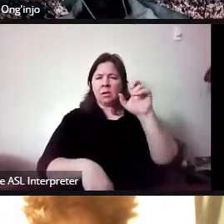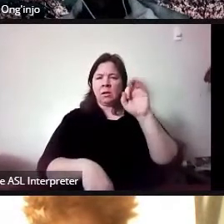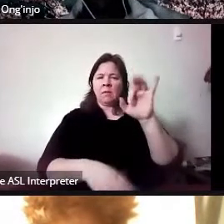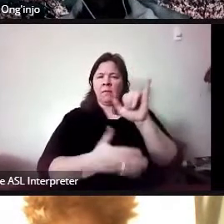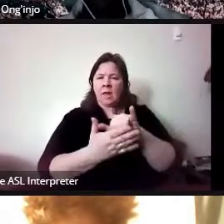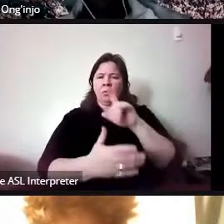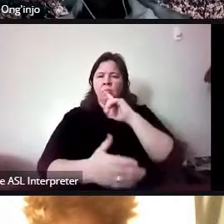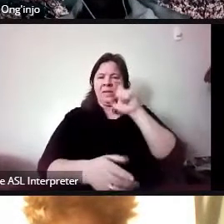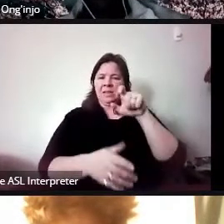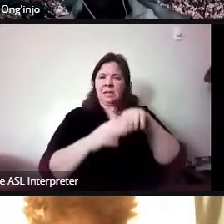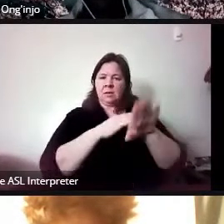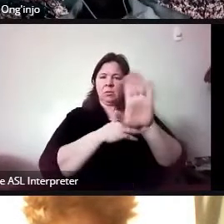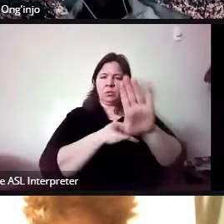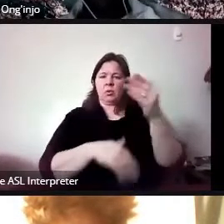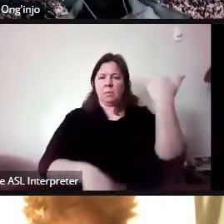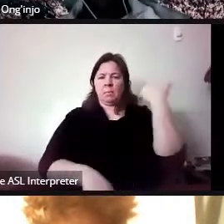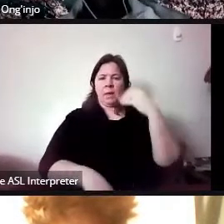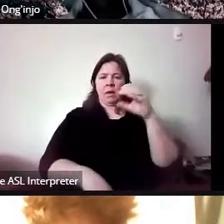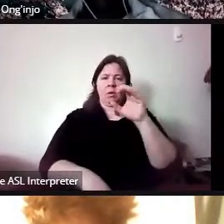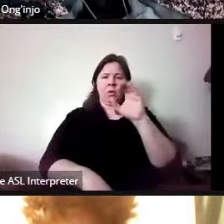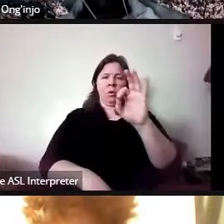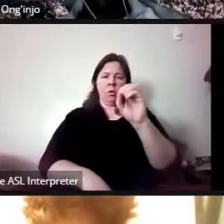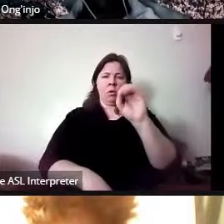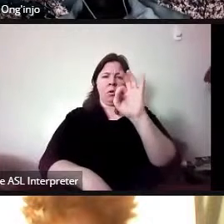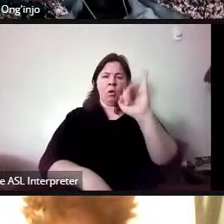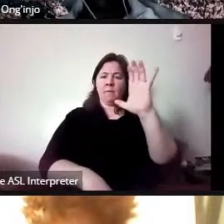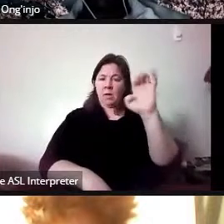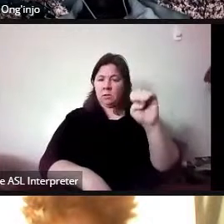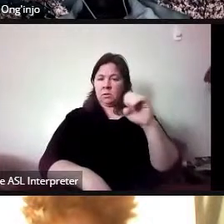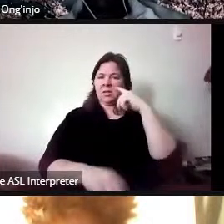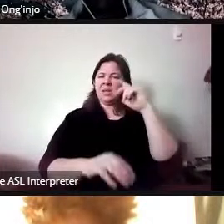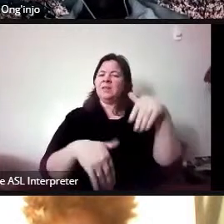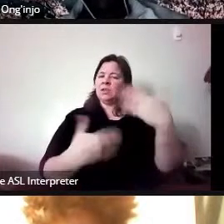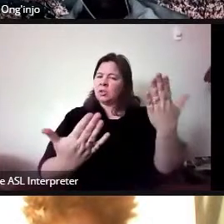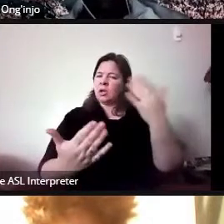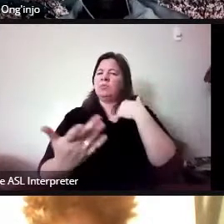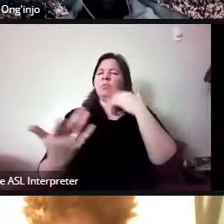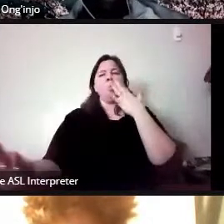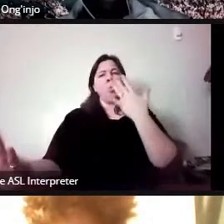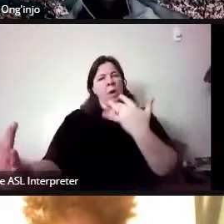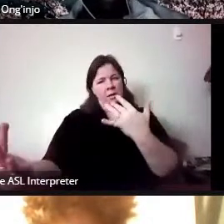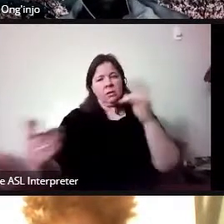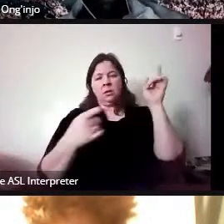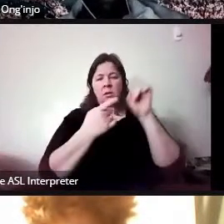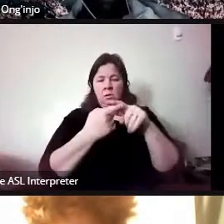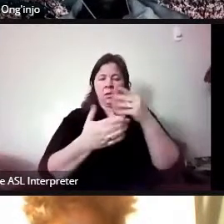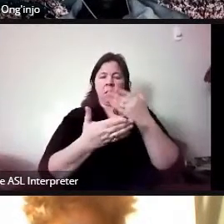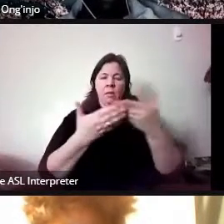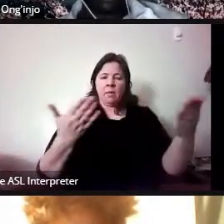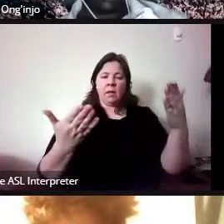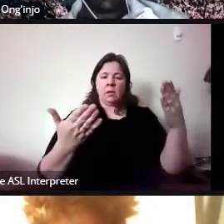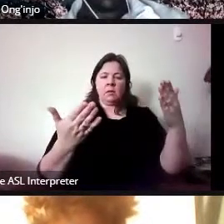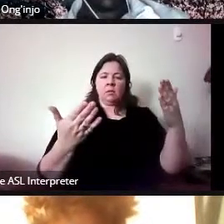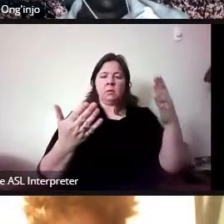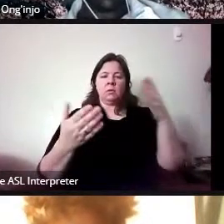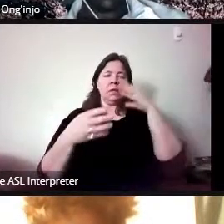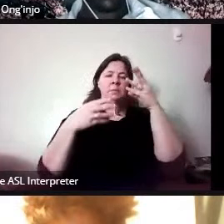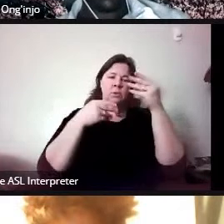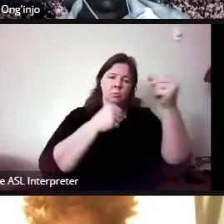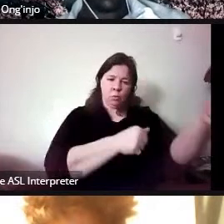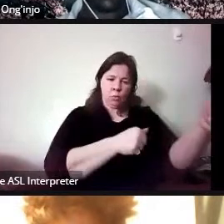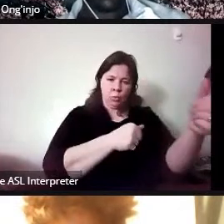sort that you need to get into your back office for, my suggestion would be just wait until things get smoothed